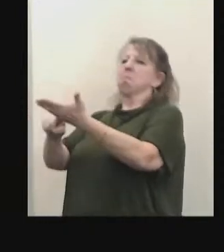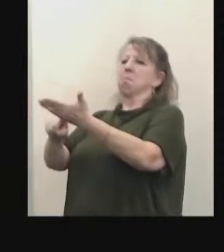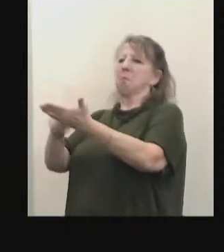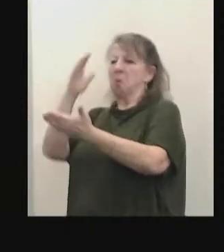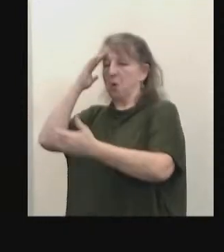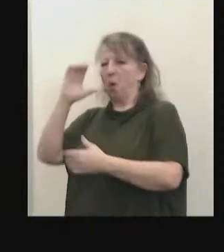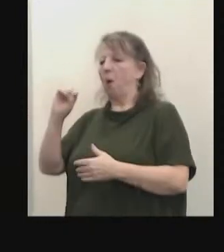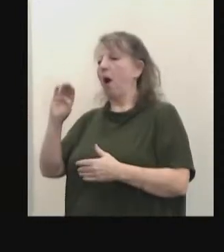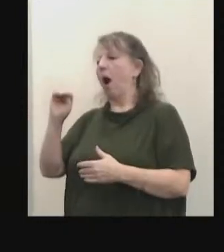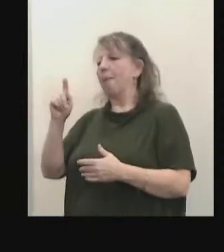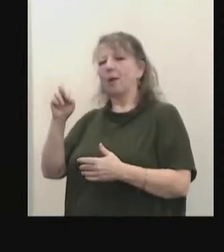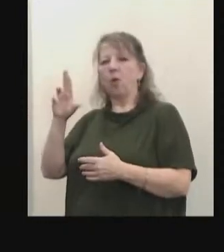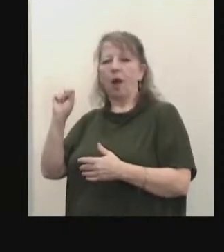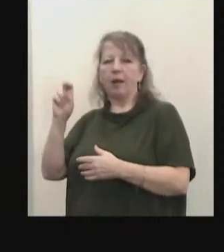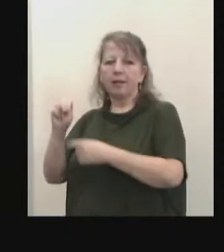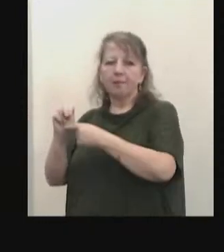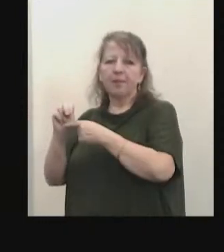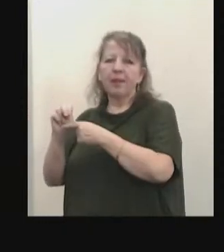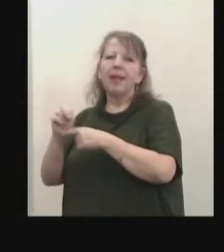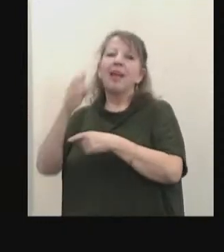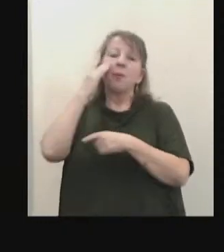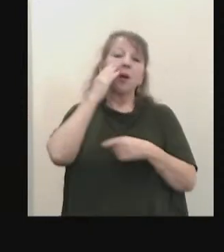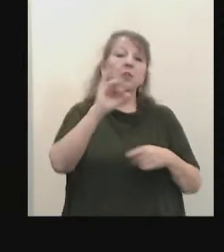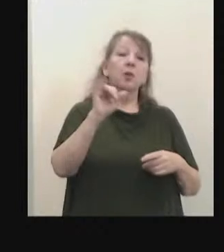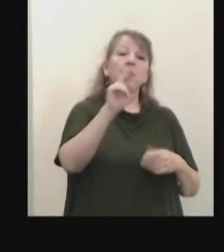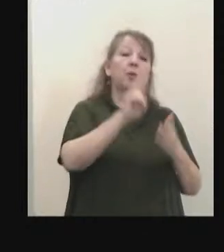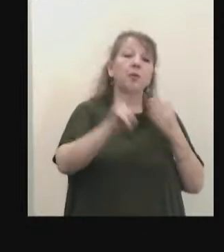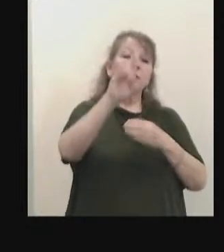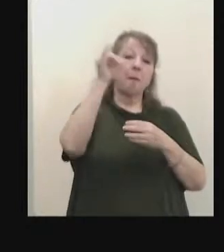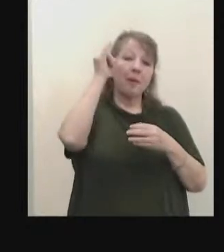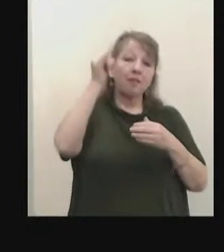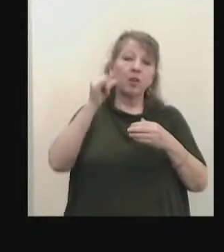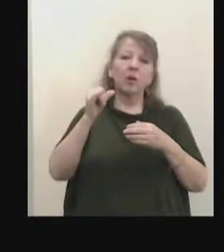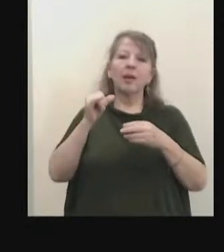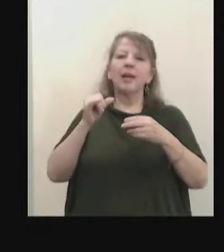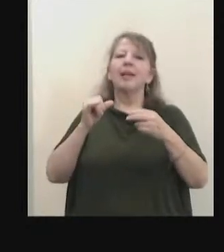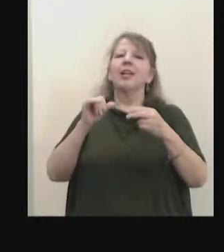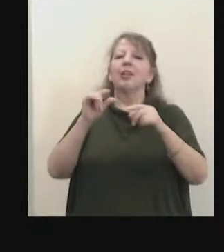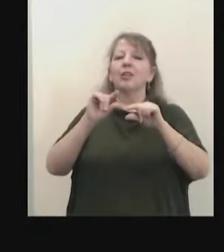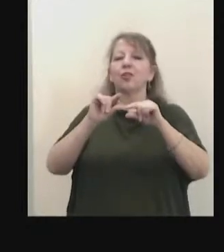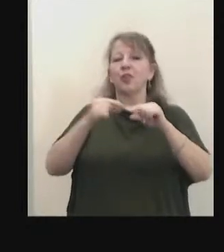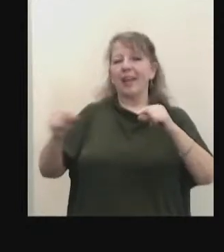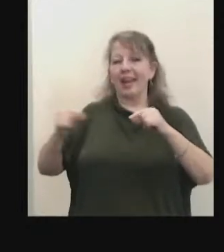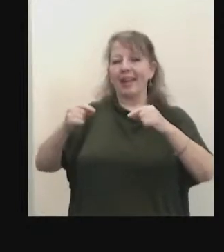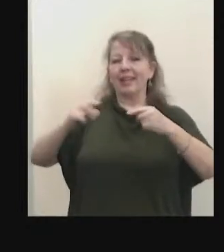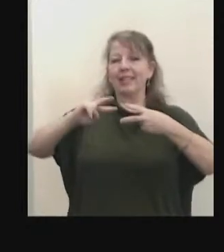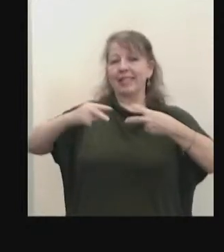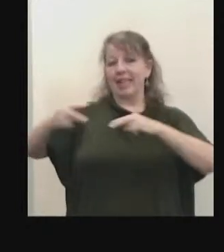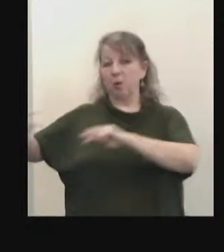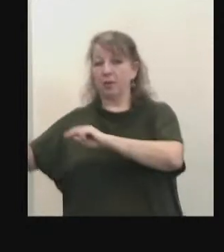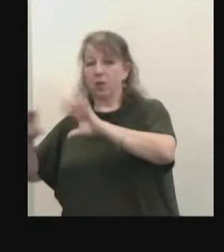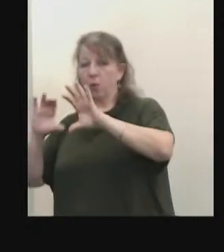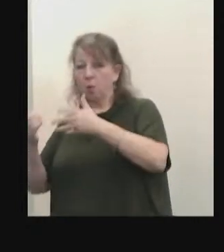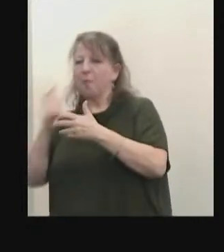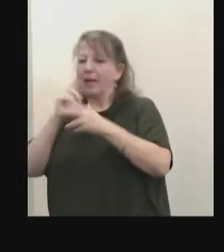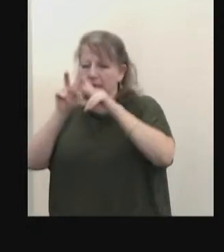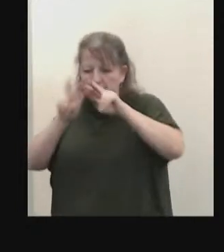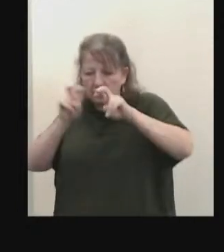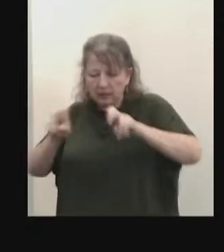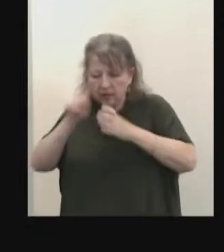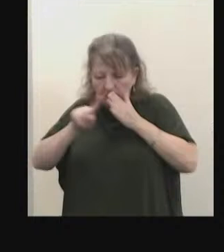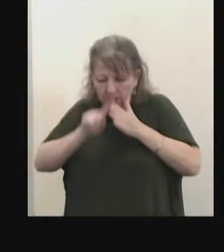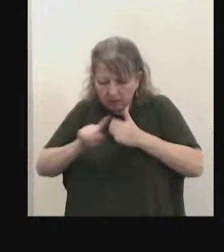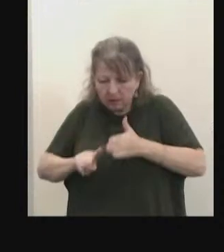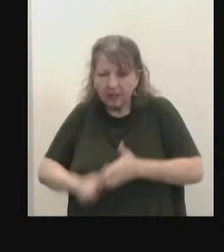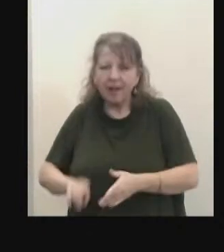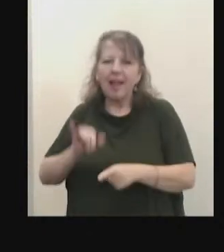UB's genetics sequencing group, Center of Excellence, is also looking at the Omicron variant, and they will be able to